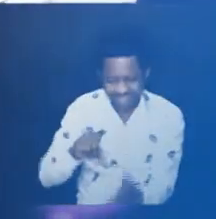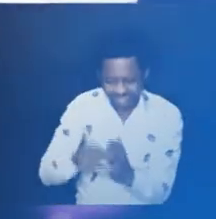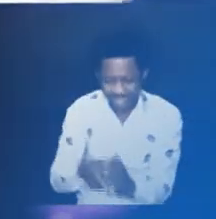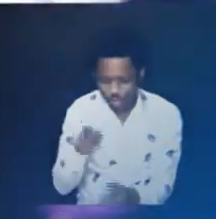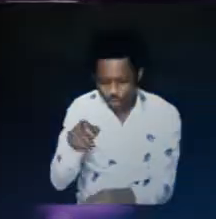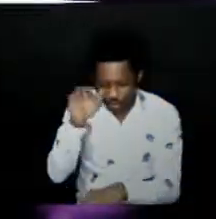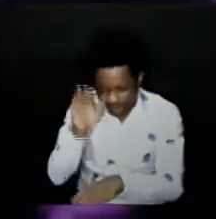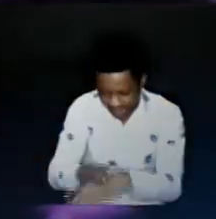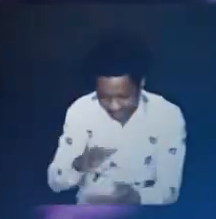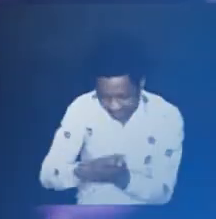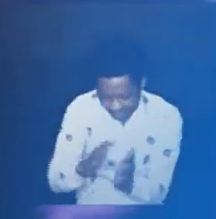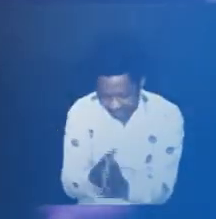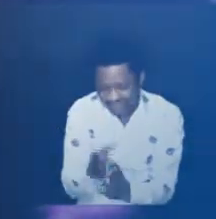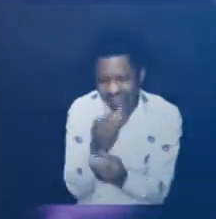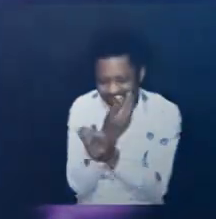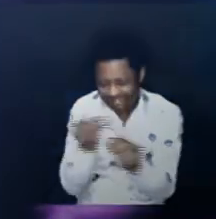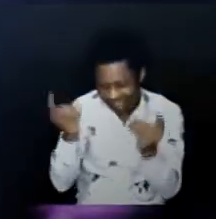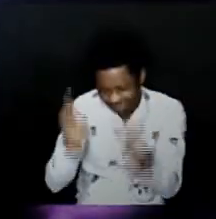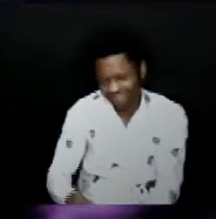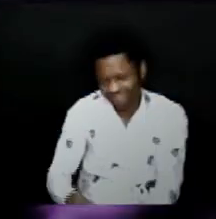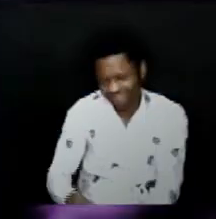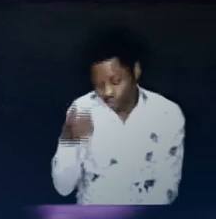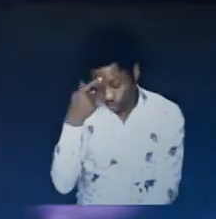deliverers because they have been delivered.